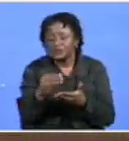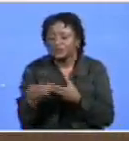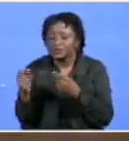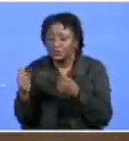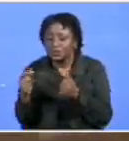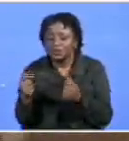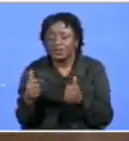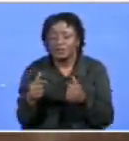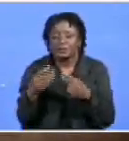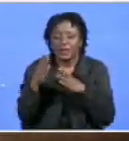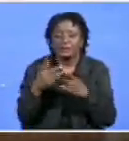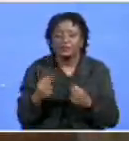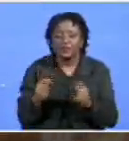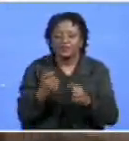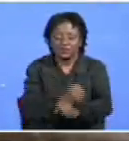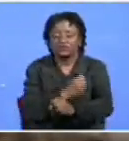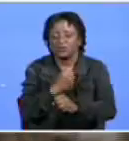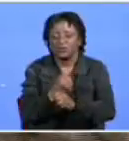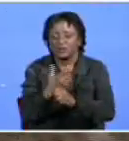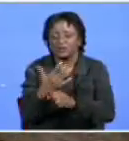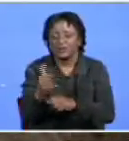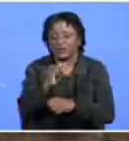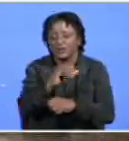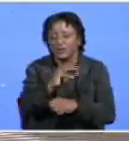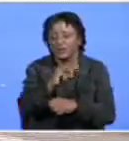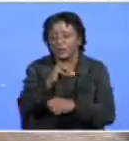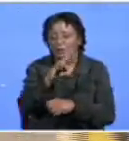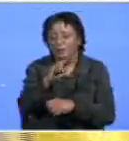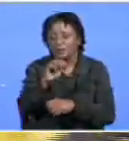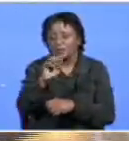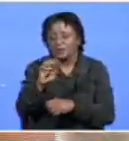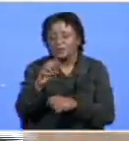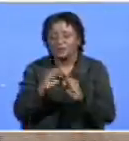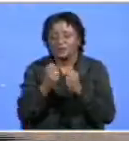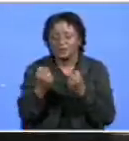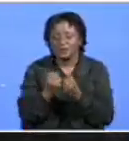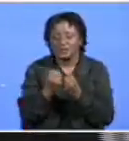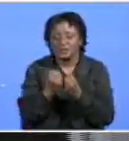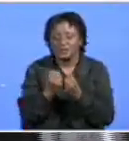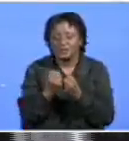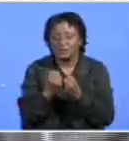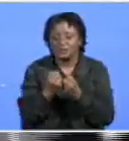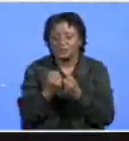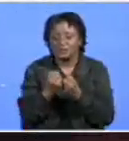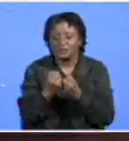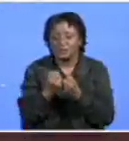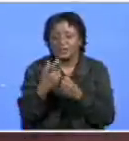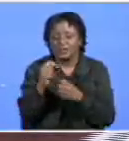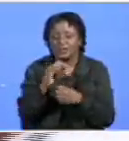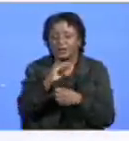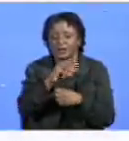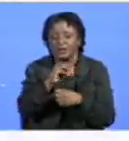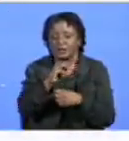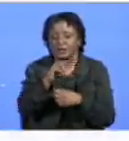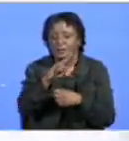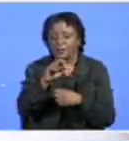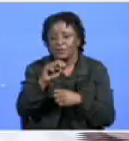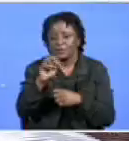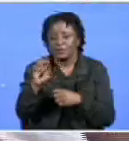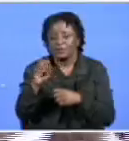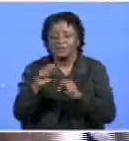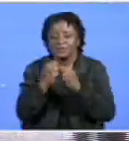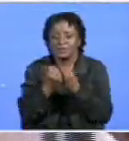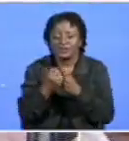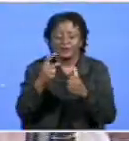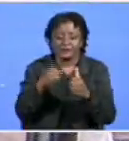immune systems from the coronavirus. Health coach of the New Life Vegetation, Anna Smith, says the immune system is the first line of